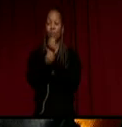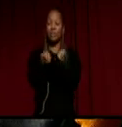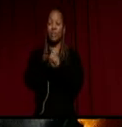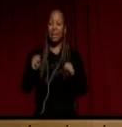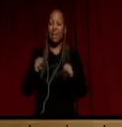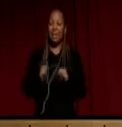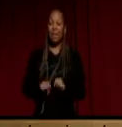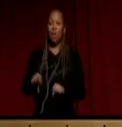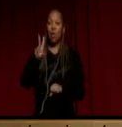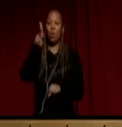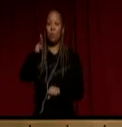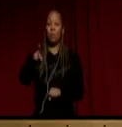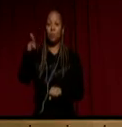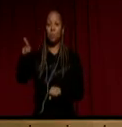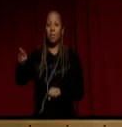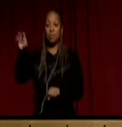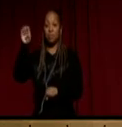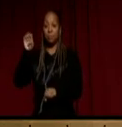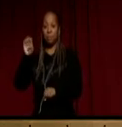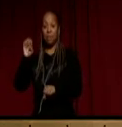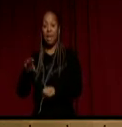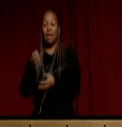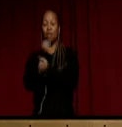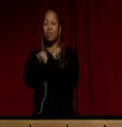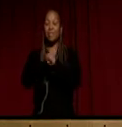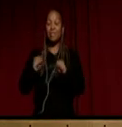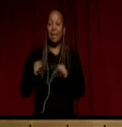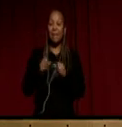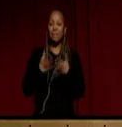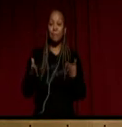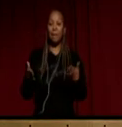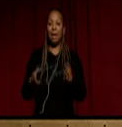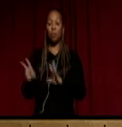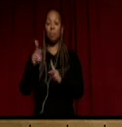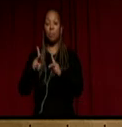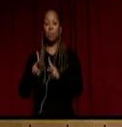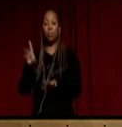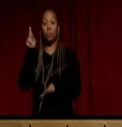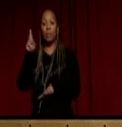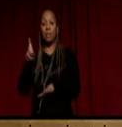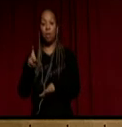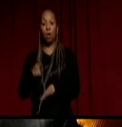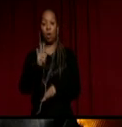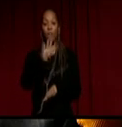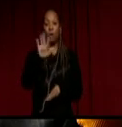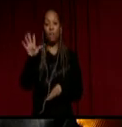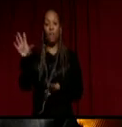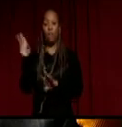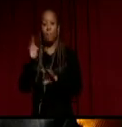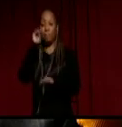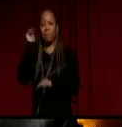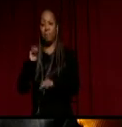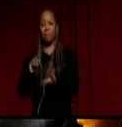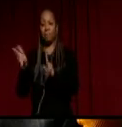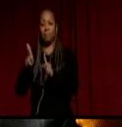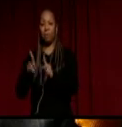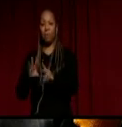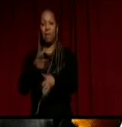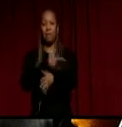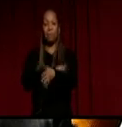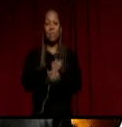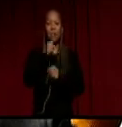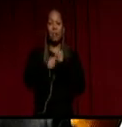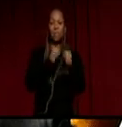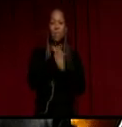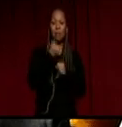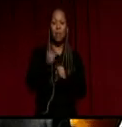equipment. You'll save supplies for people who really need it. So yeah. Get the flu shot. Only 45% of the people in this country get the flu shot every year.